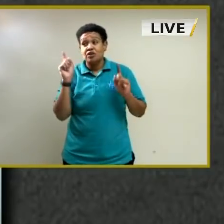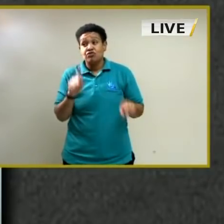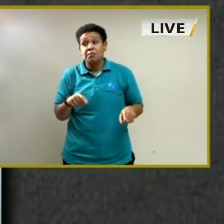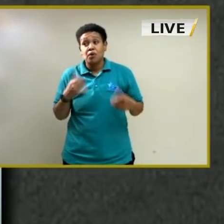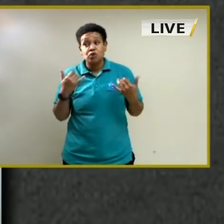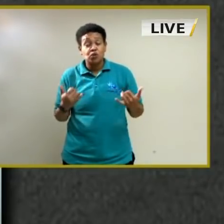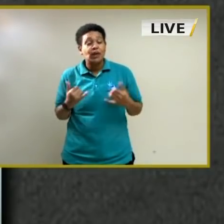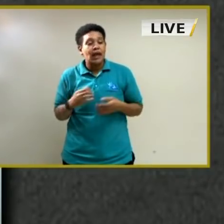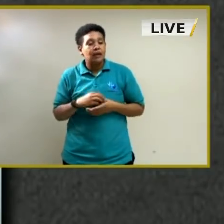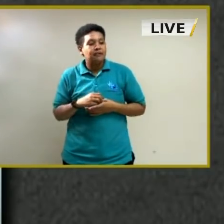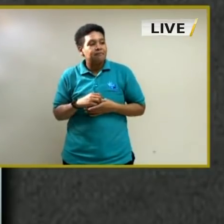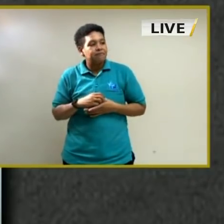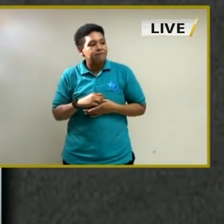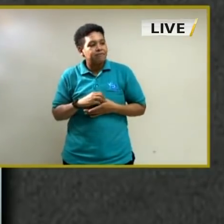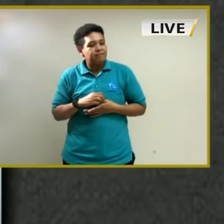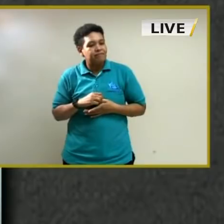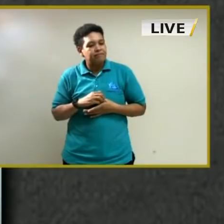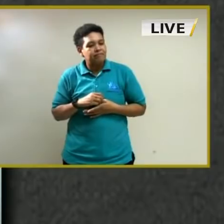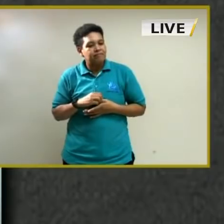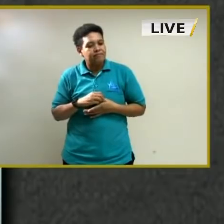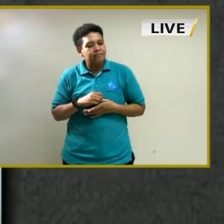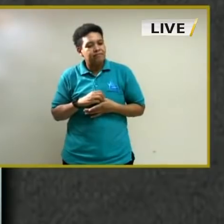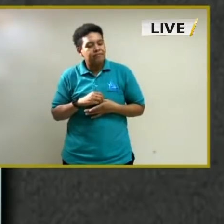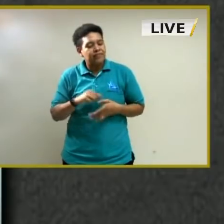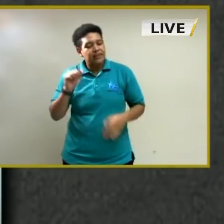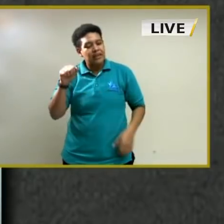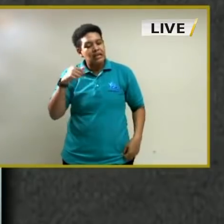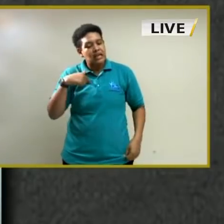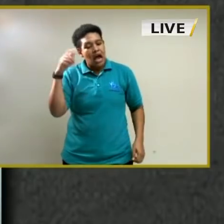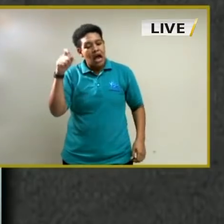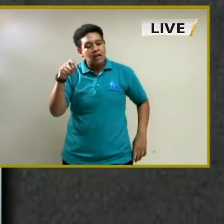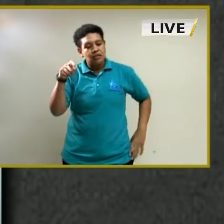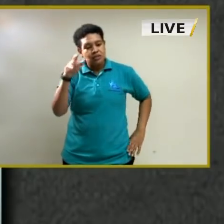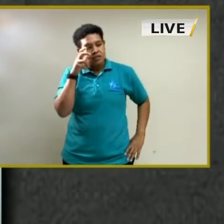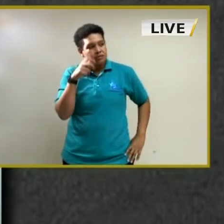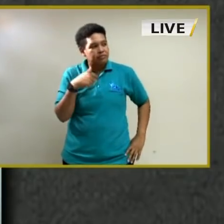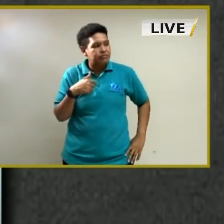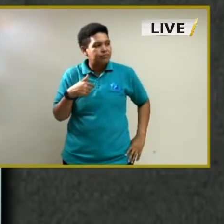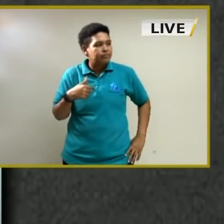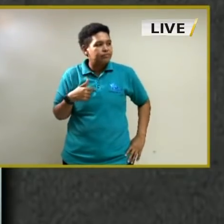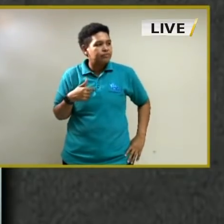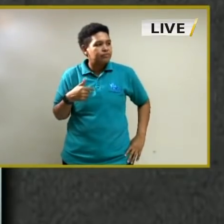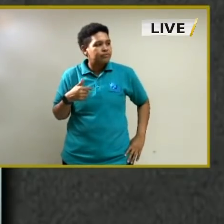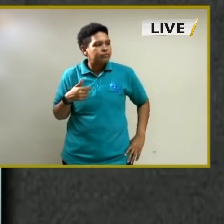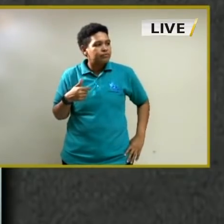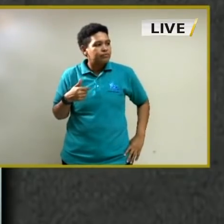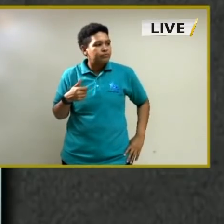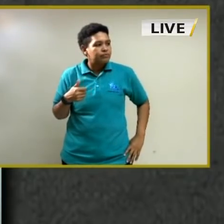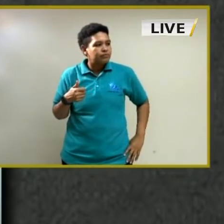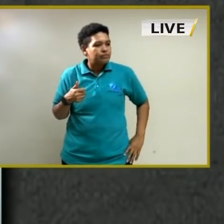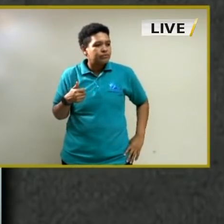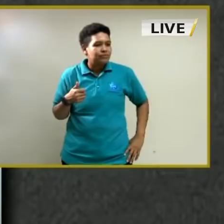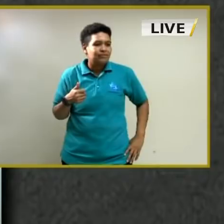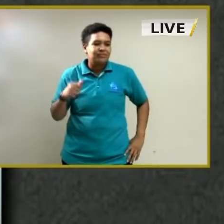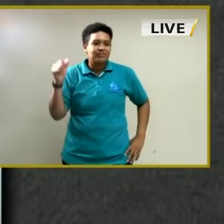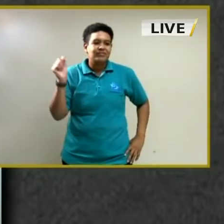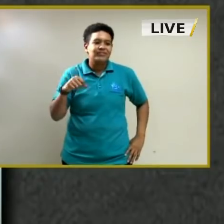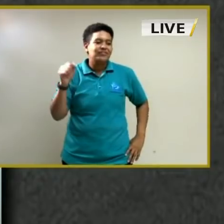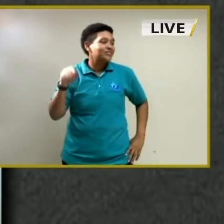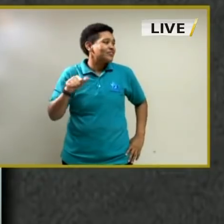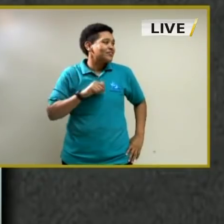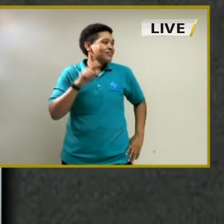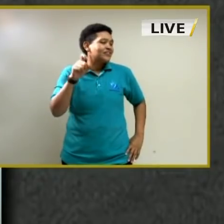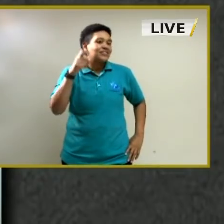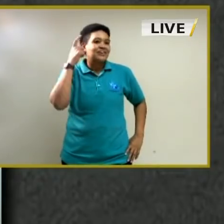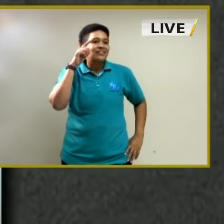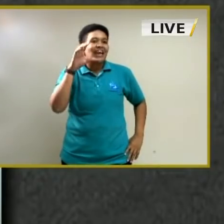date? Yes, I had asked for, are you hearing me? Yes, Ms. Burton. Okay. Yes, I had asked for the